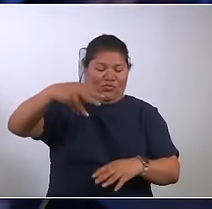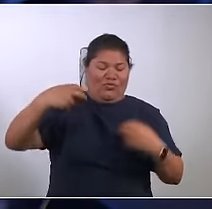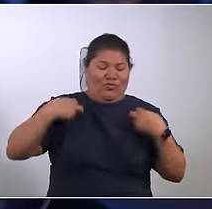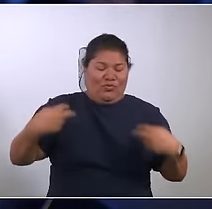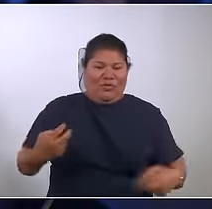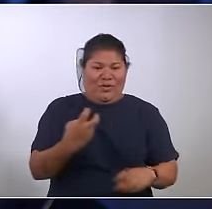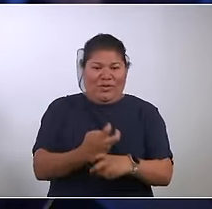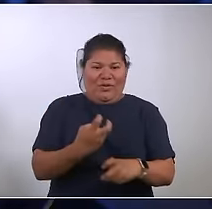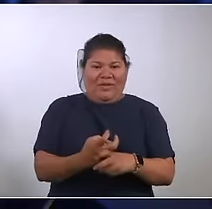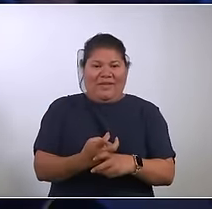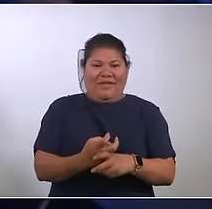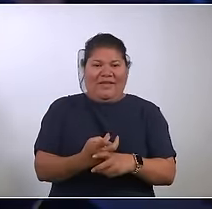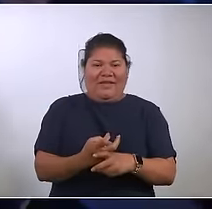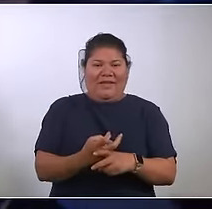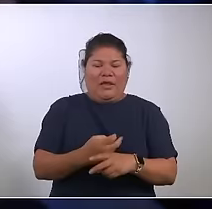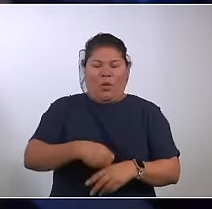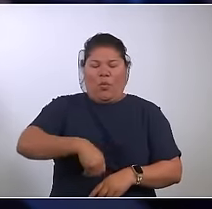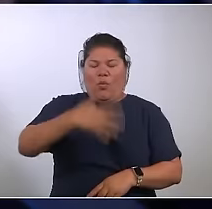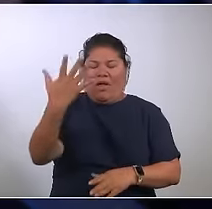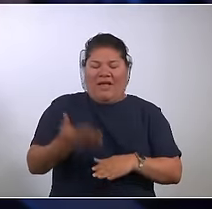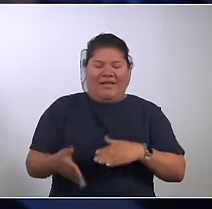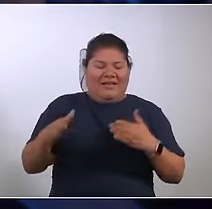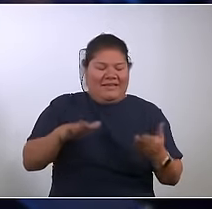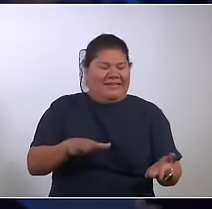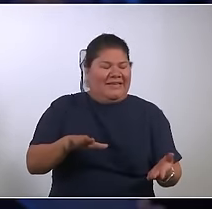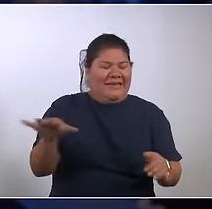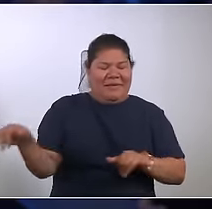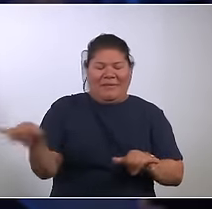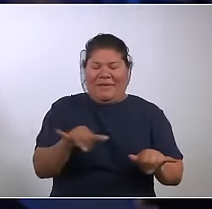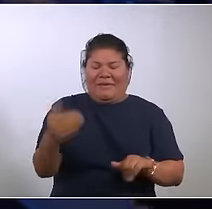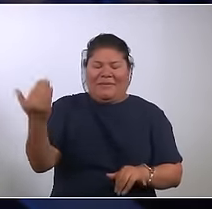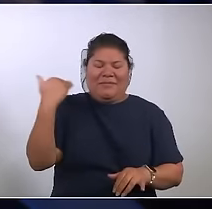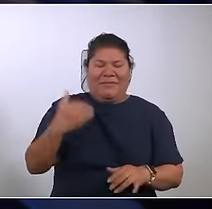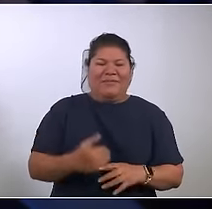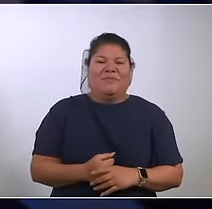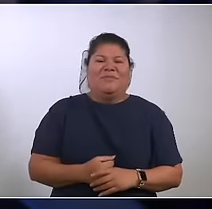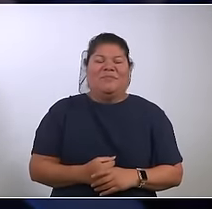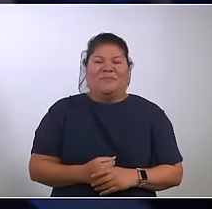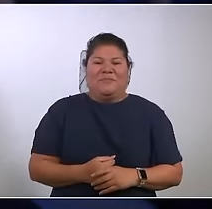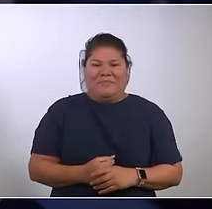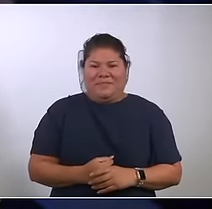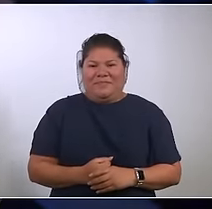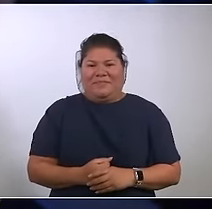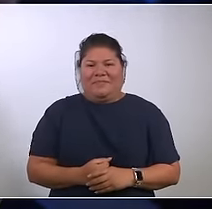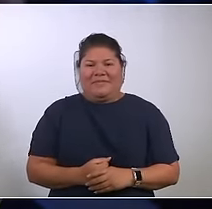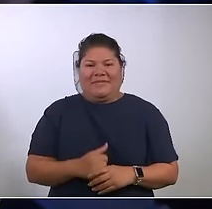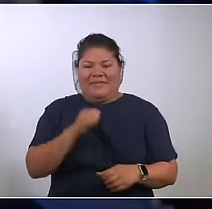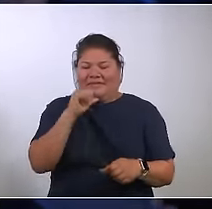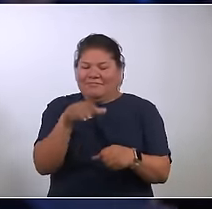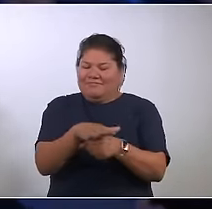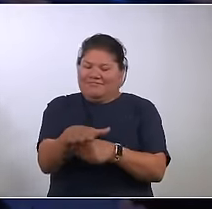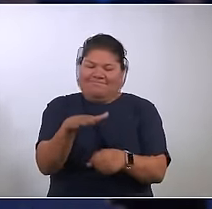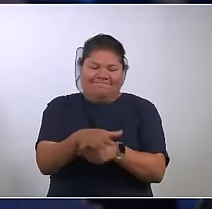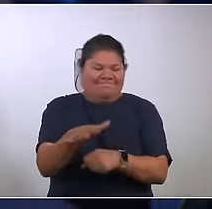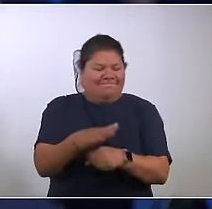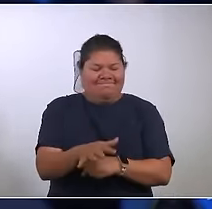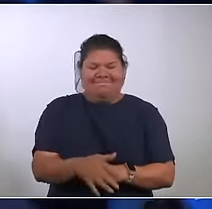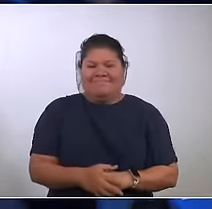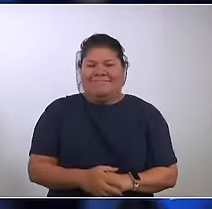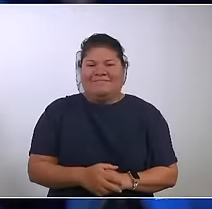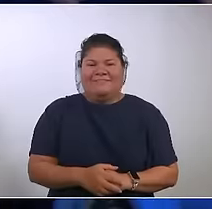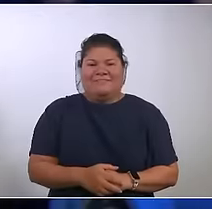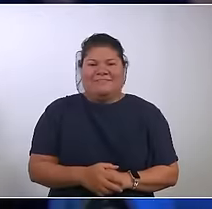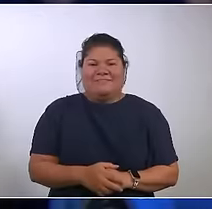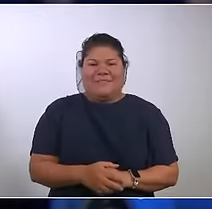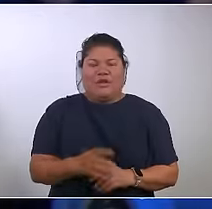resplandecer el sol sobre esos huesos. And they'll be as white and as dead as they ever were. Y van a estar más muertos que nunca. It's not enough. No es suficiente.